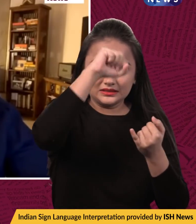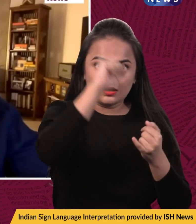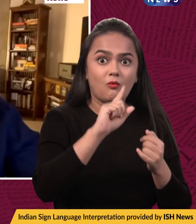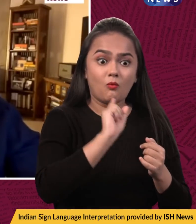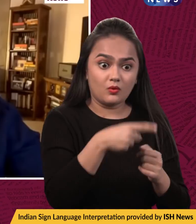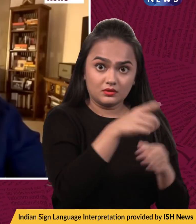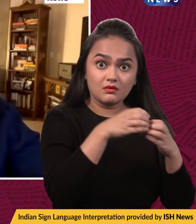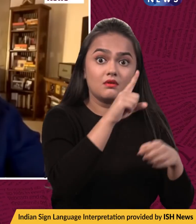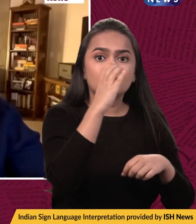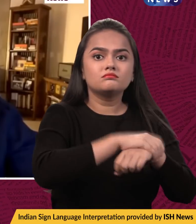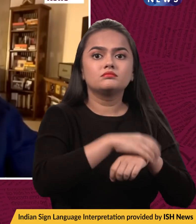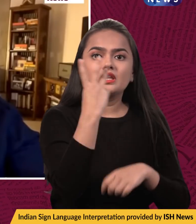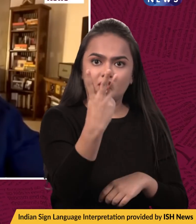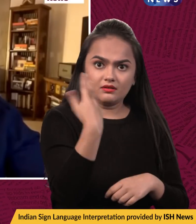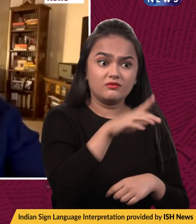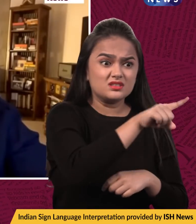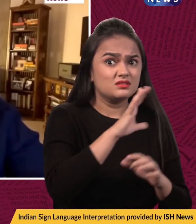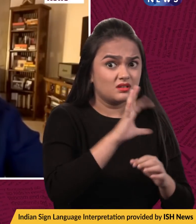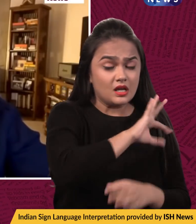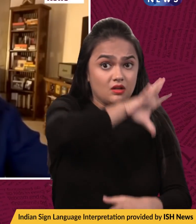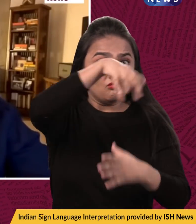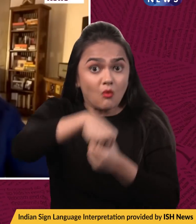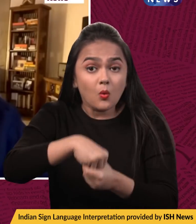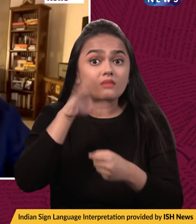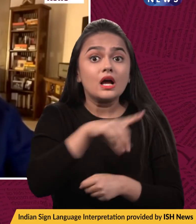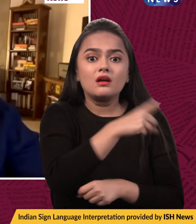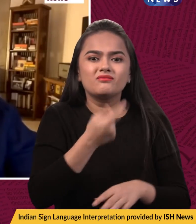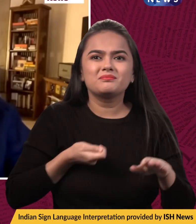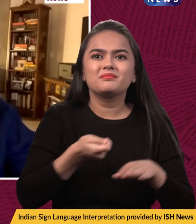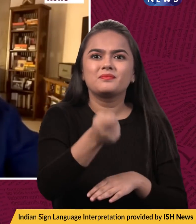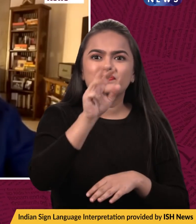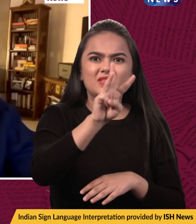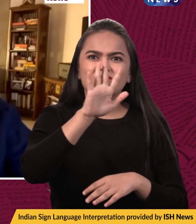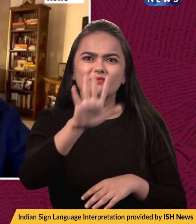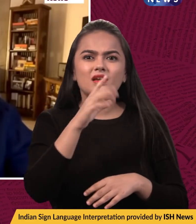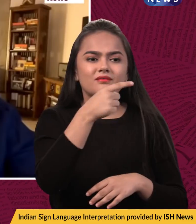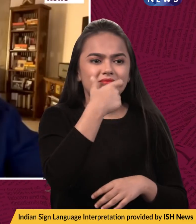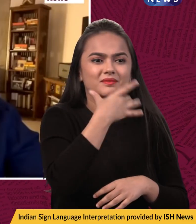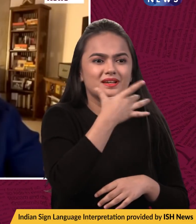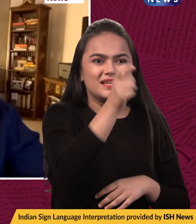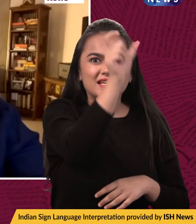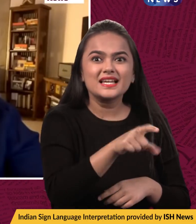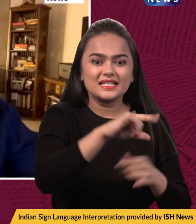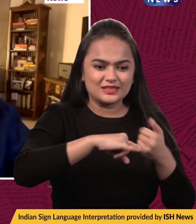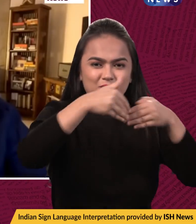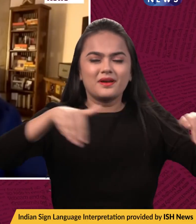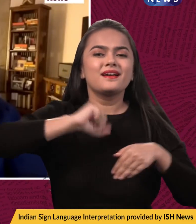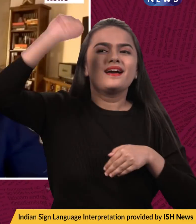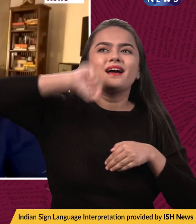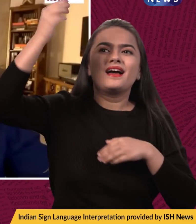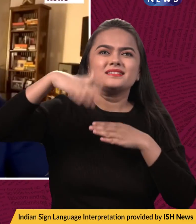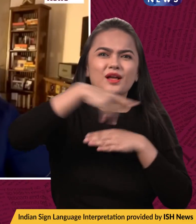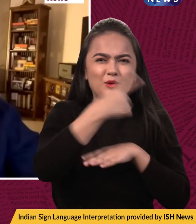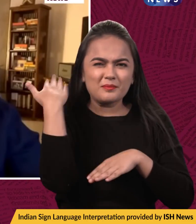order have been arrested for their alleged involvement in the murder of 35-year-old Lakhimpur Singh at Singhu border protest